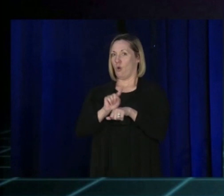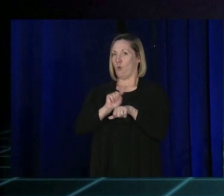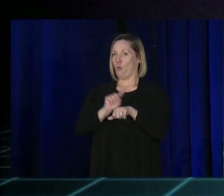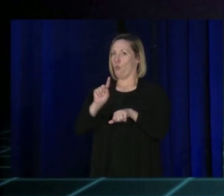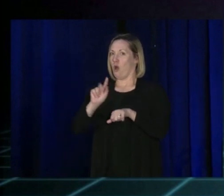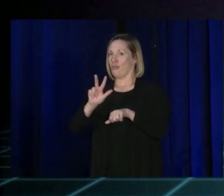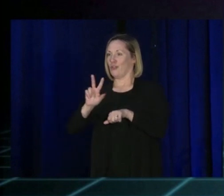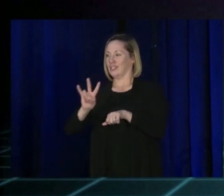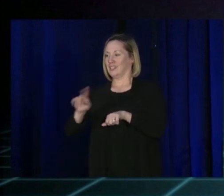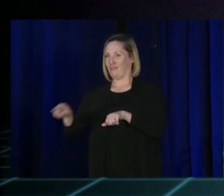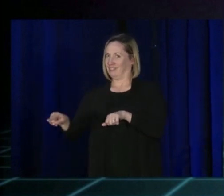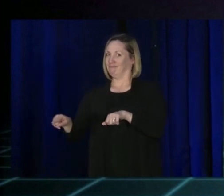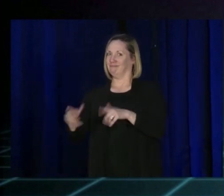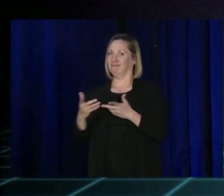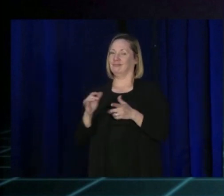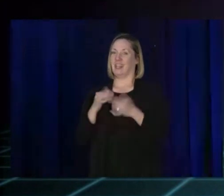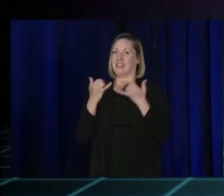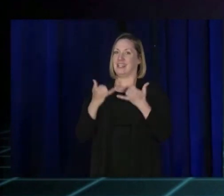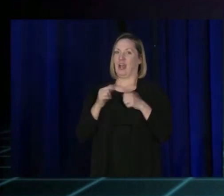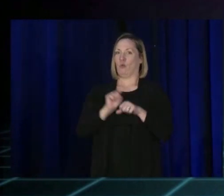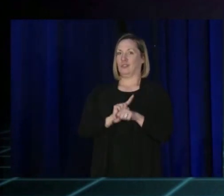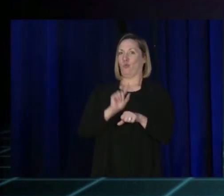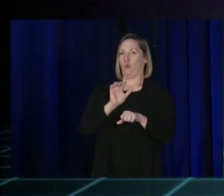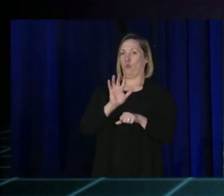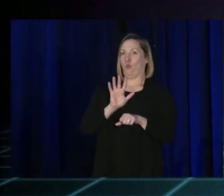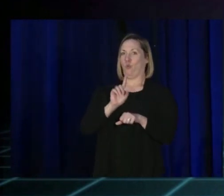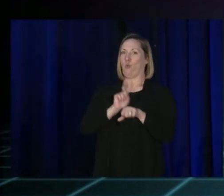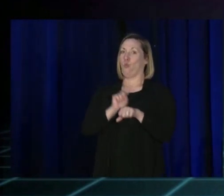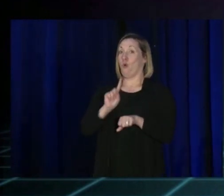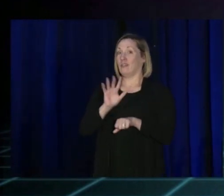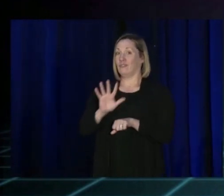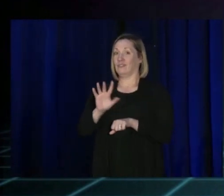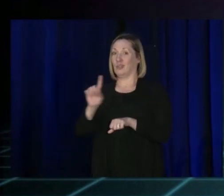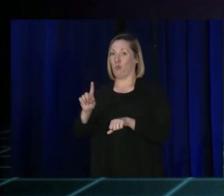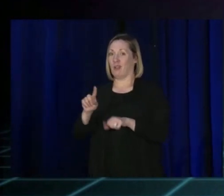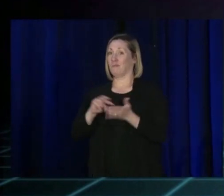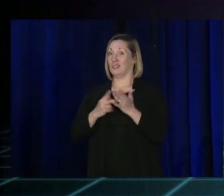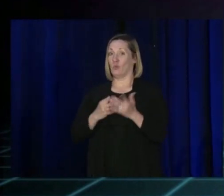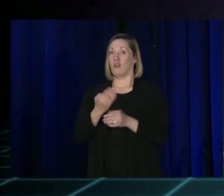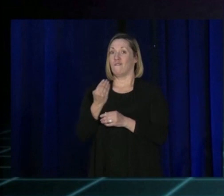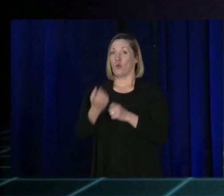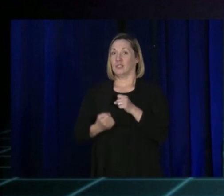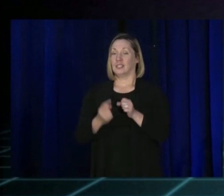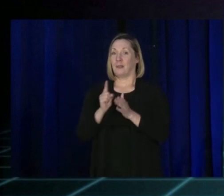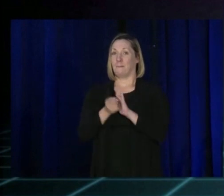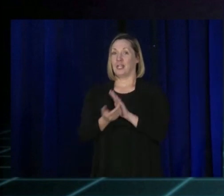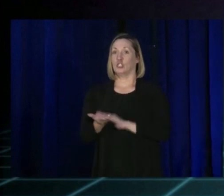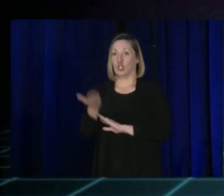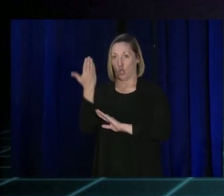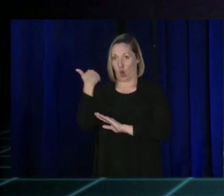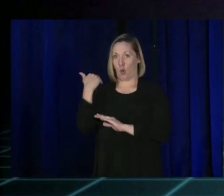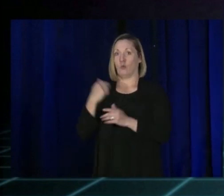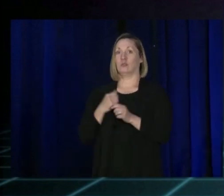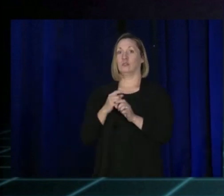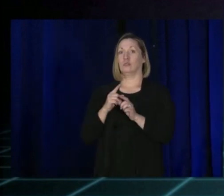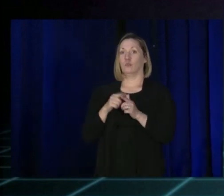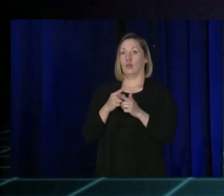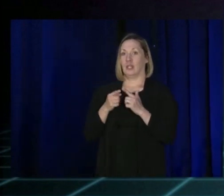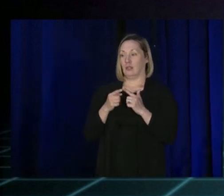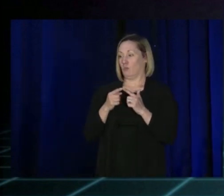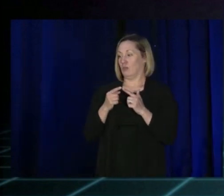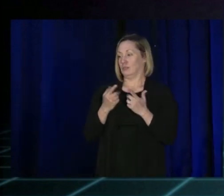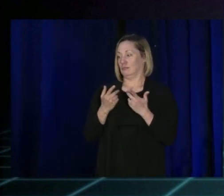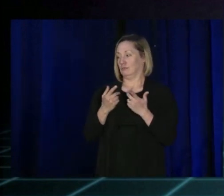now 1:51. So it was 14 minutes ago that this was generated when I ran that build step. So it